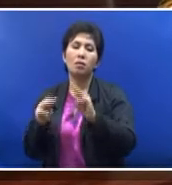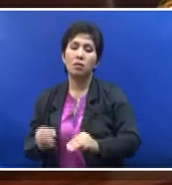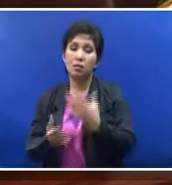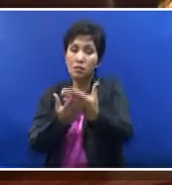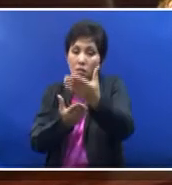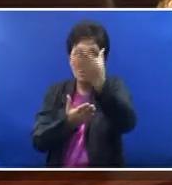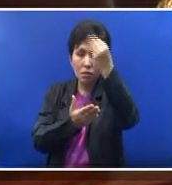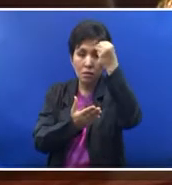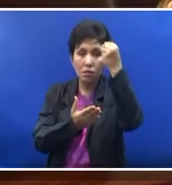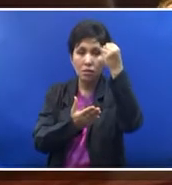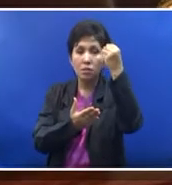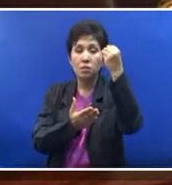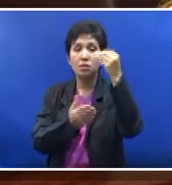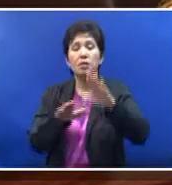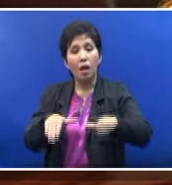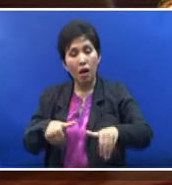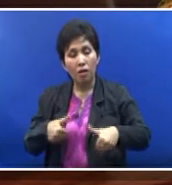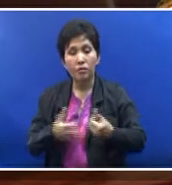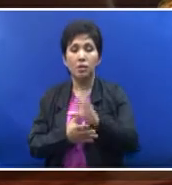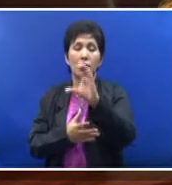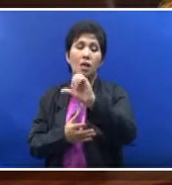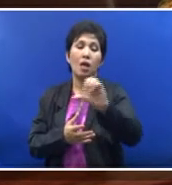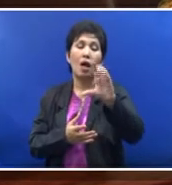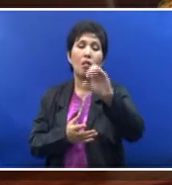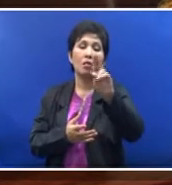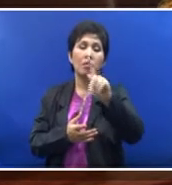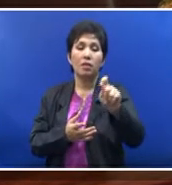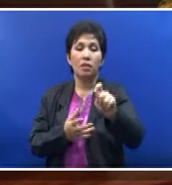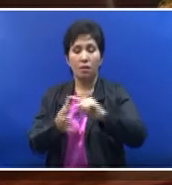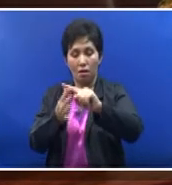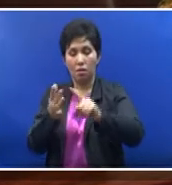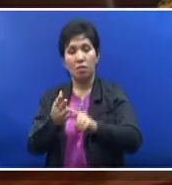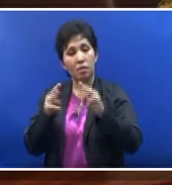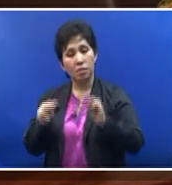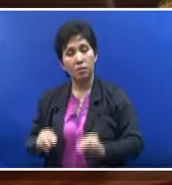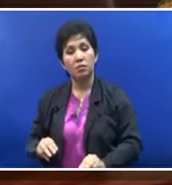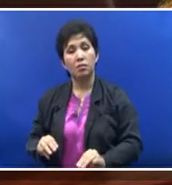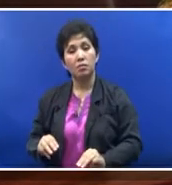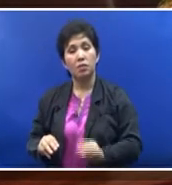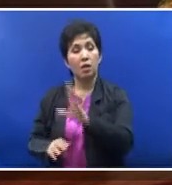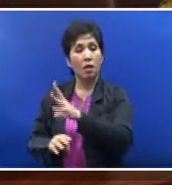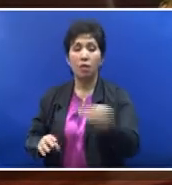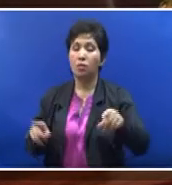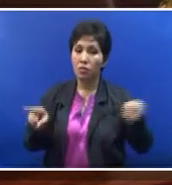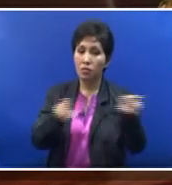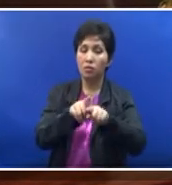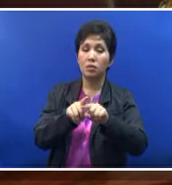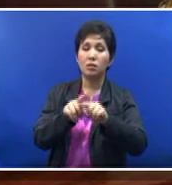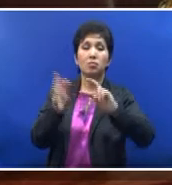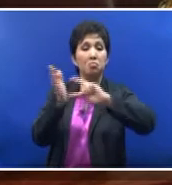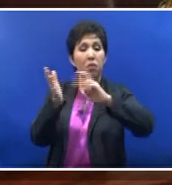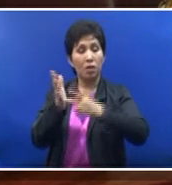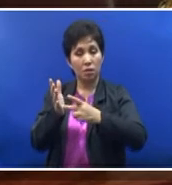learned, it is cultivated within a person, cognitive, okay, and also symbolic in